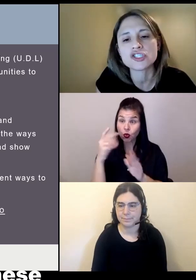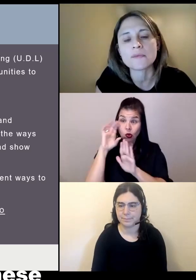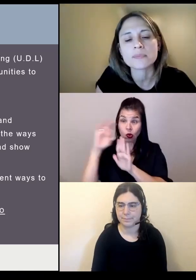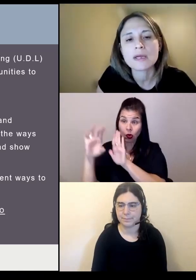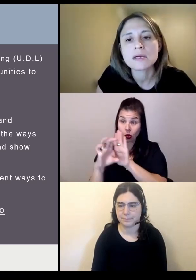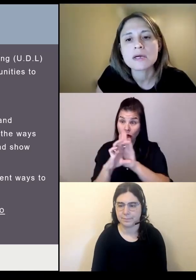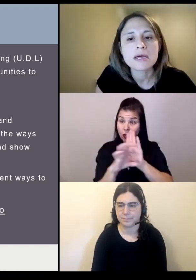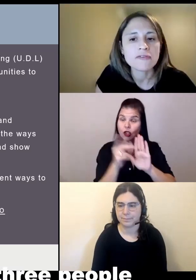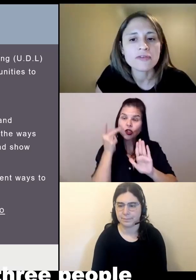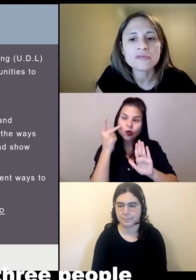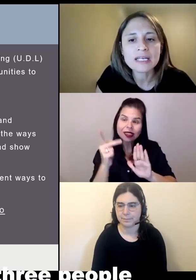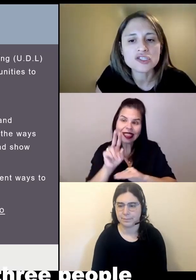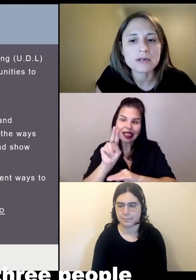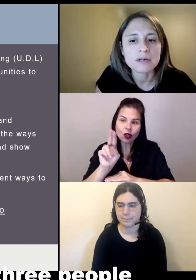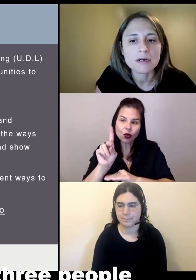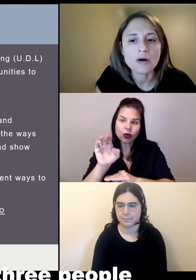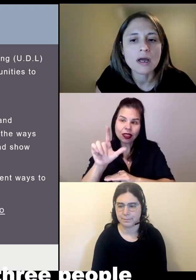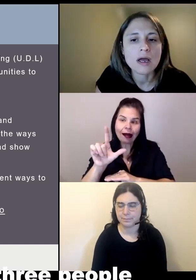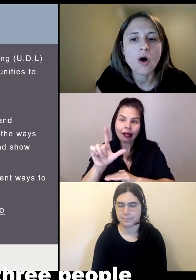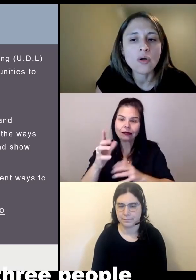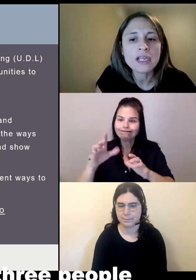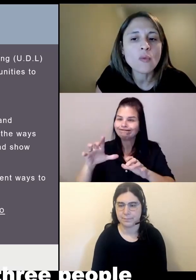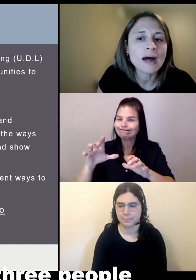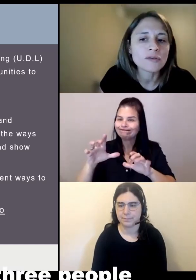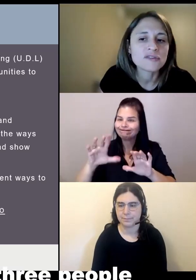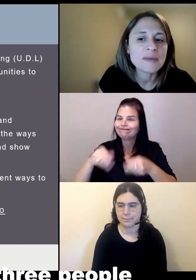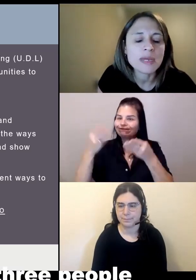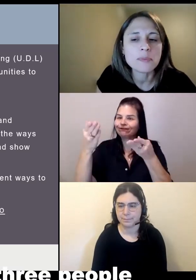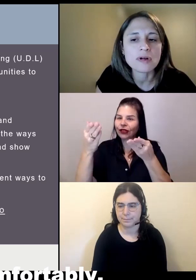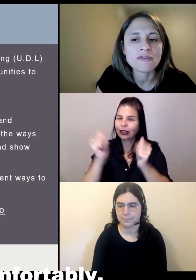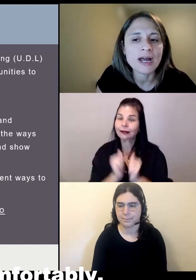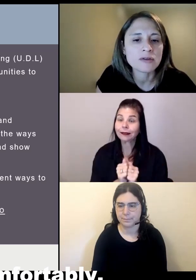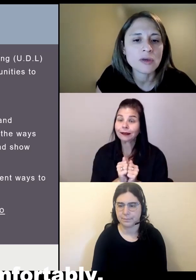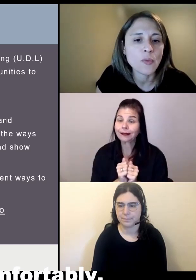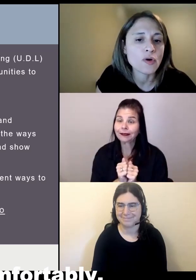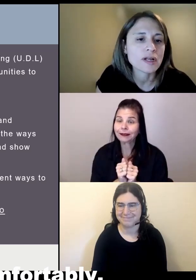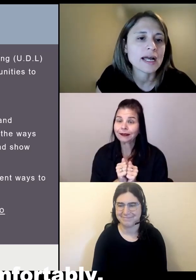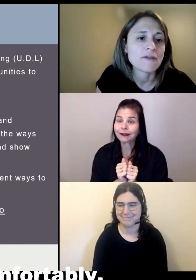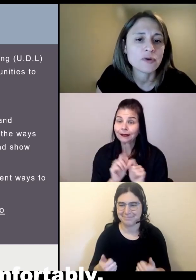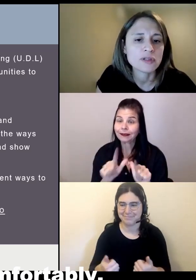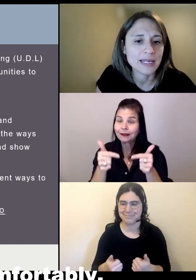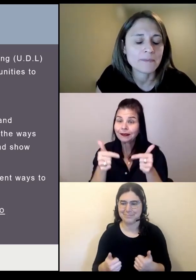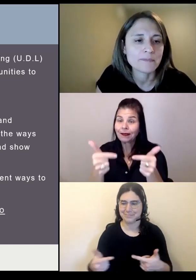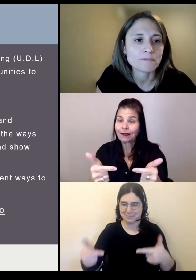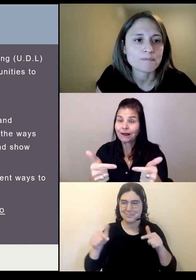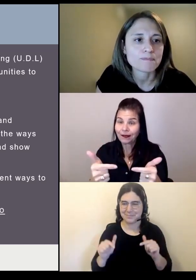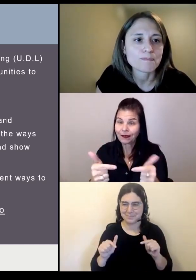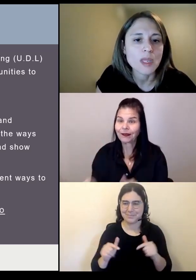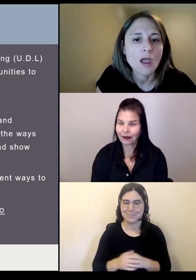UDL in action. The first picture, only 1 of 3 people can write on the board